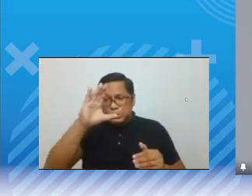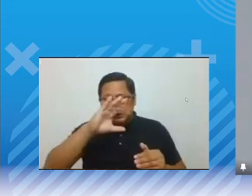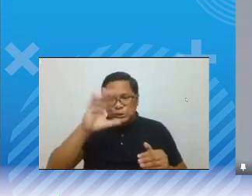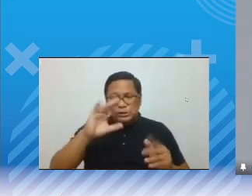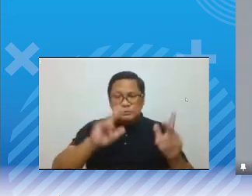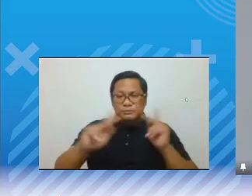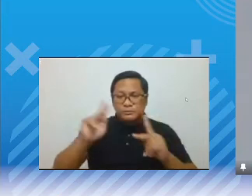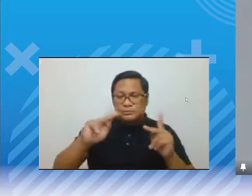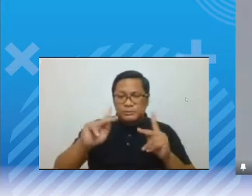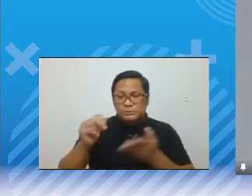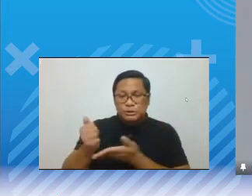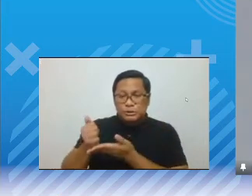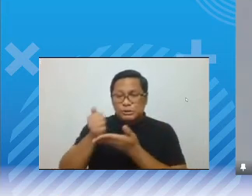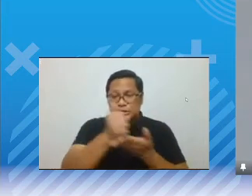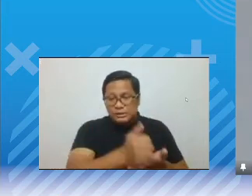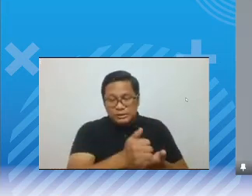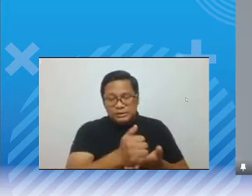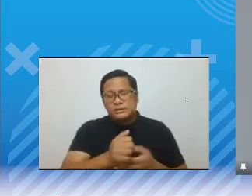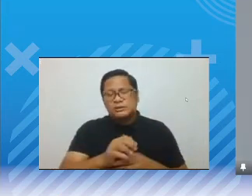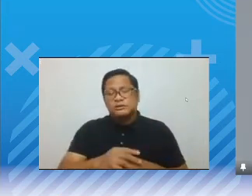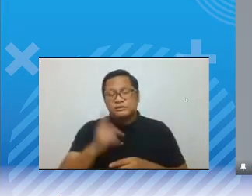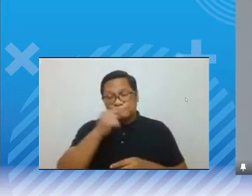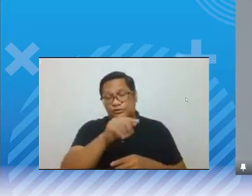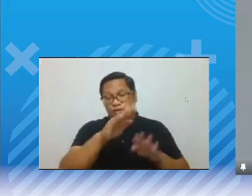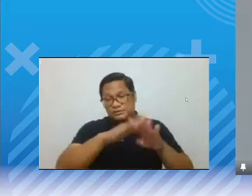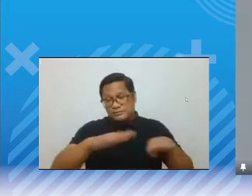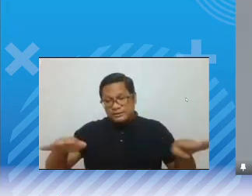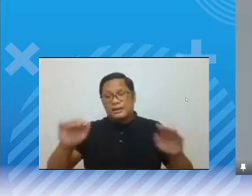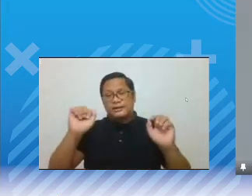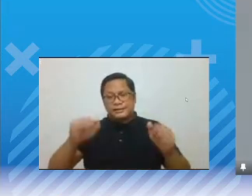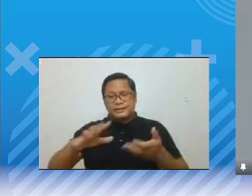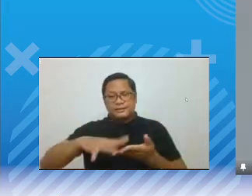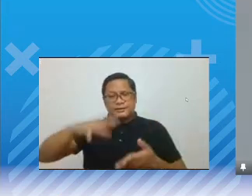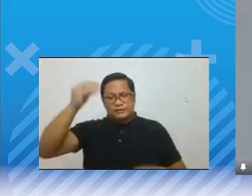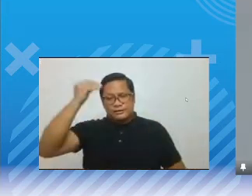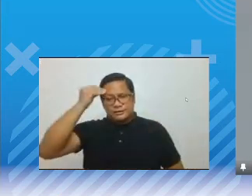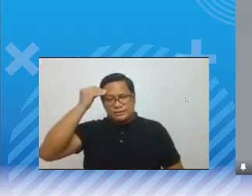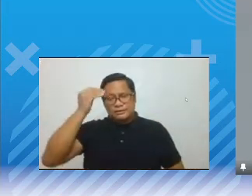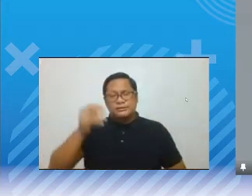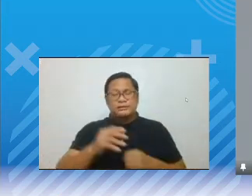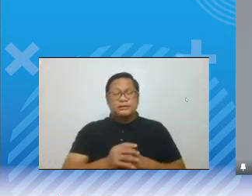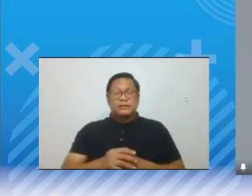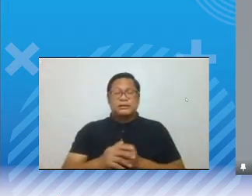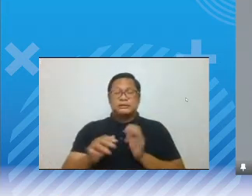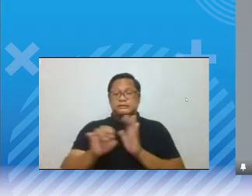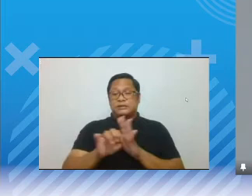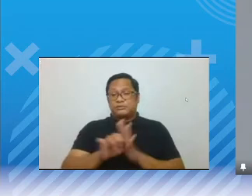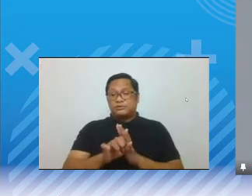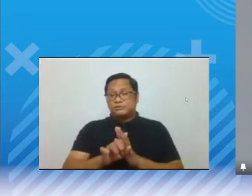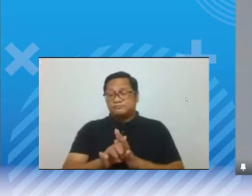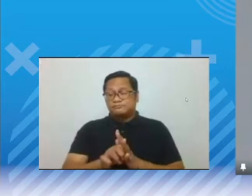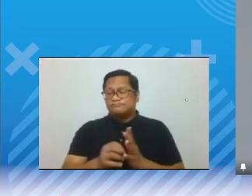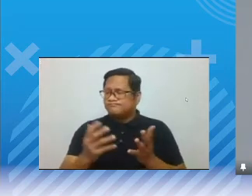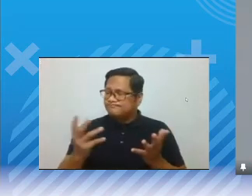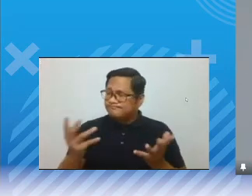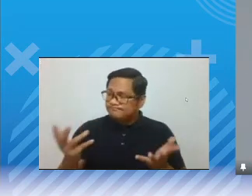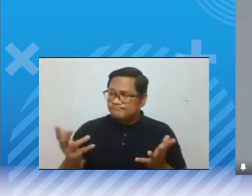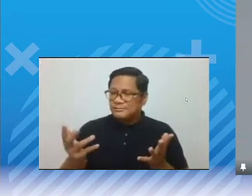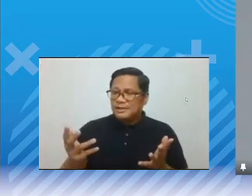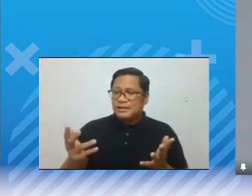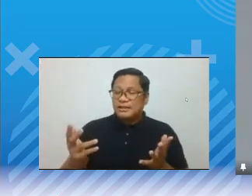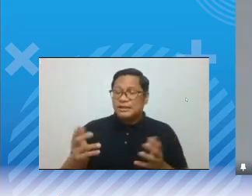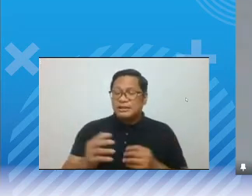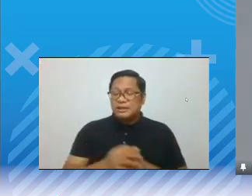help so that these kids will be able to learn, because if they're not uh, because if they